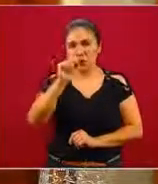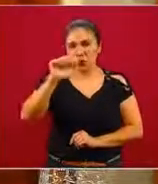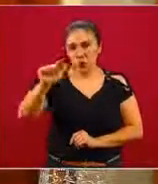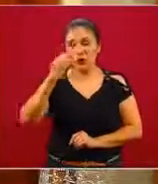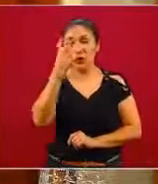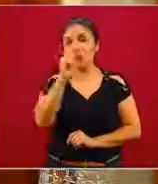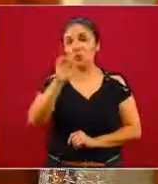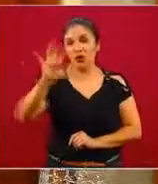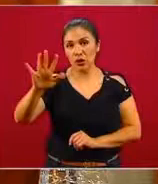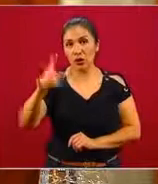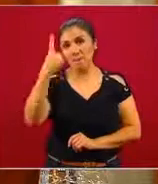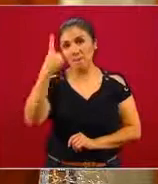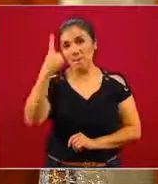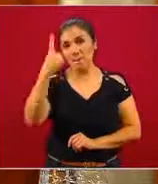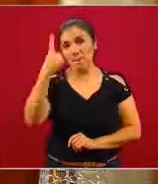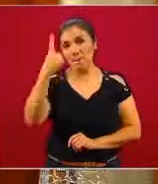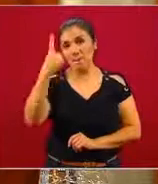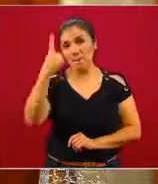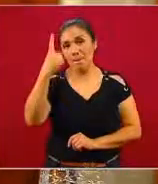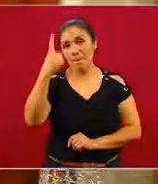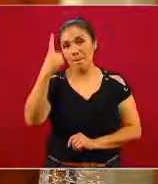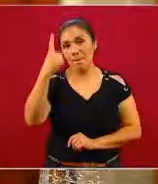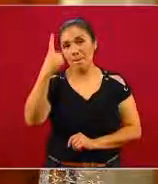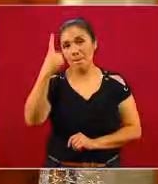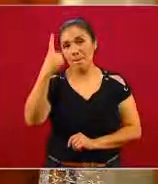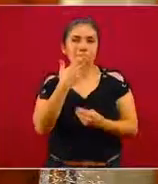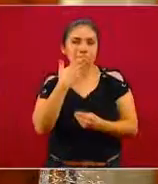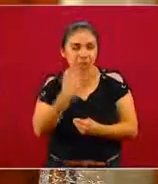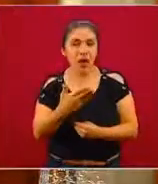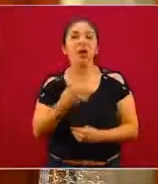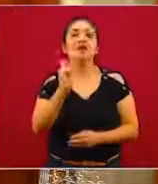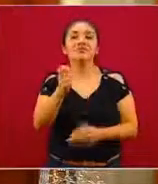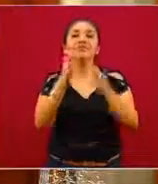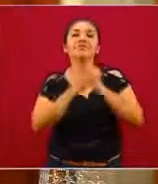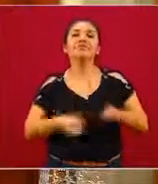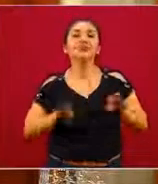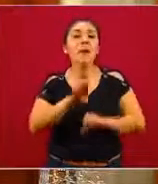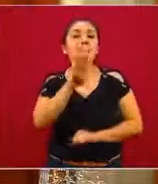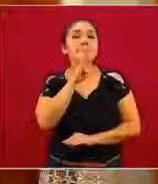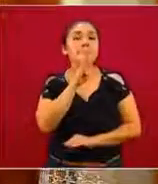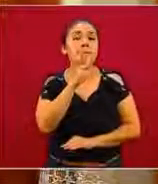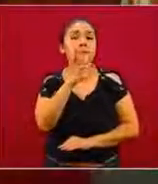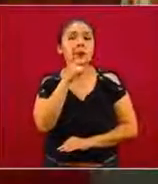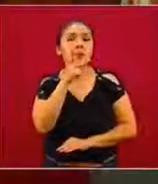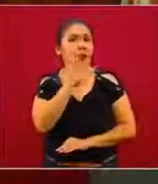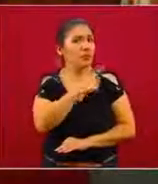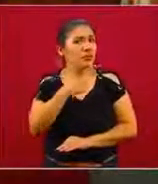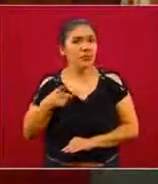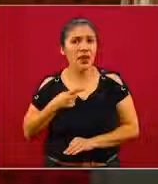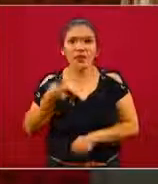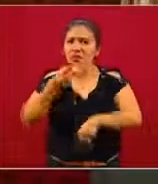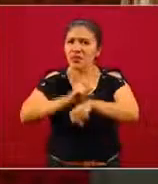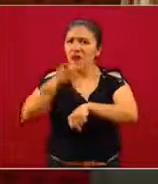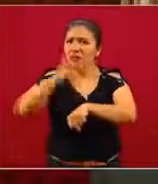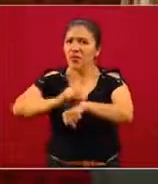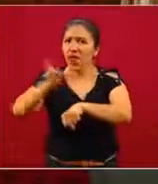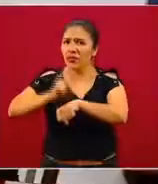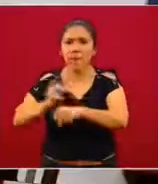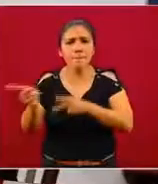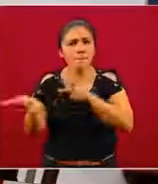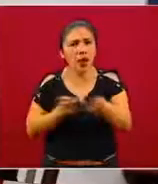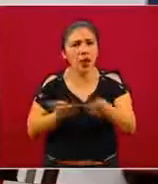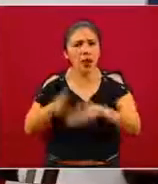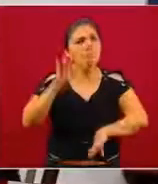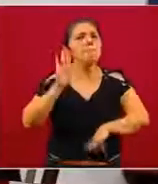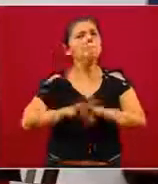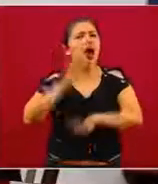According to guideline 3.5 on nutrition and food, it's important for parents to add